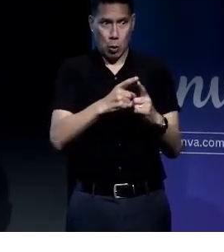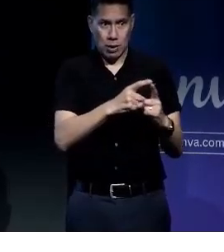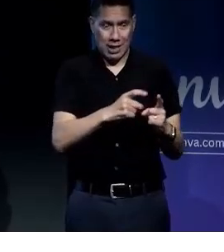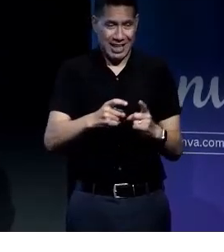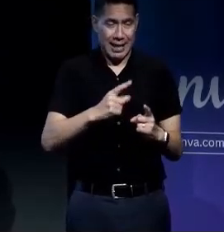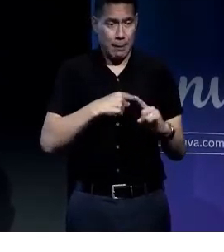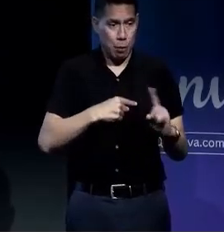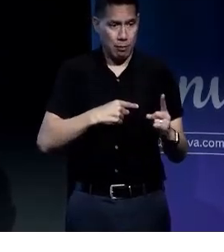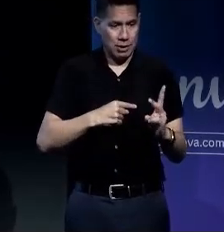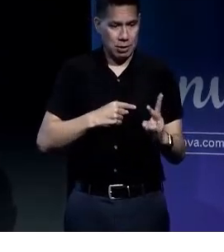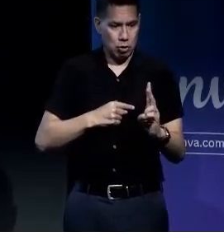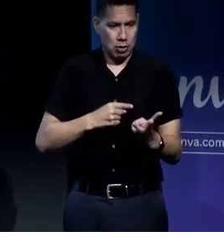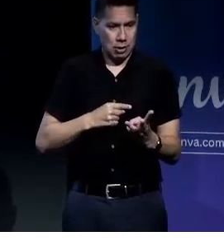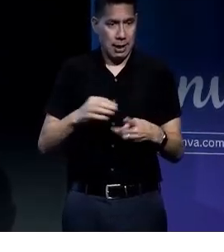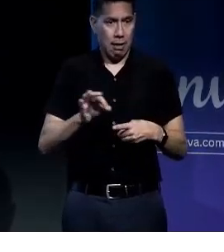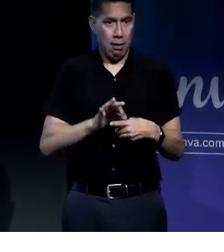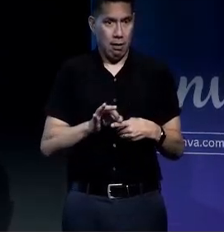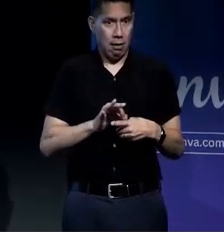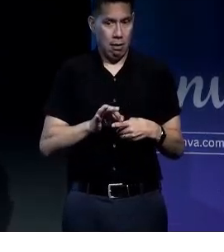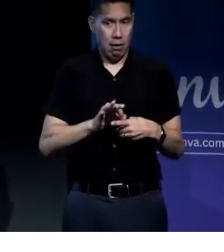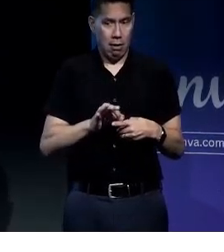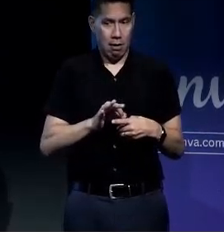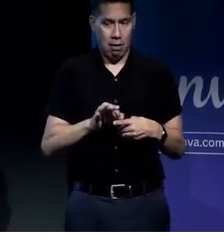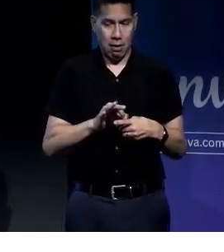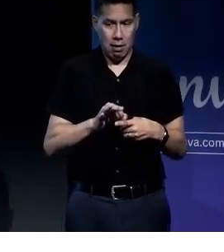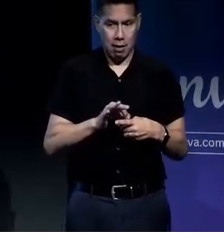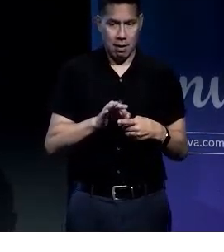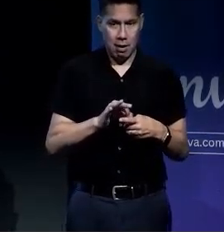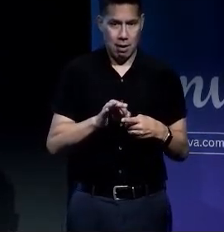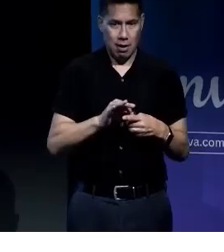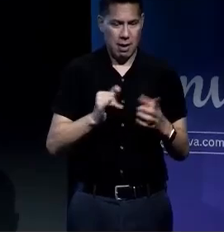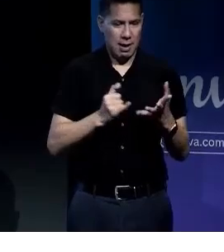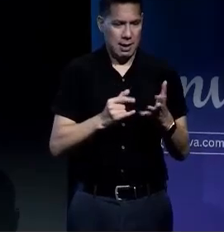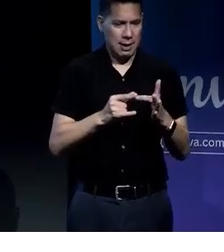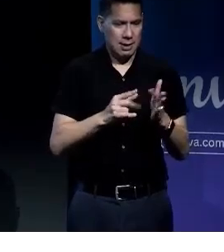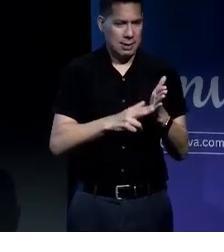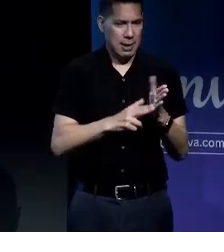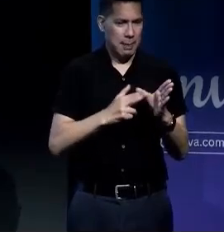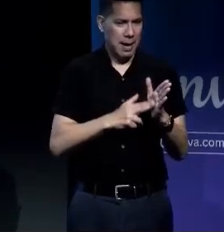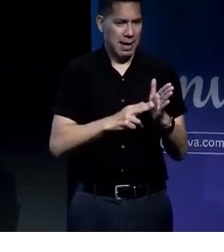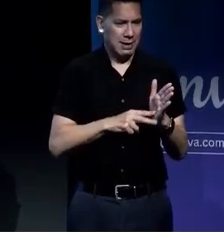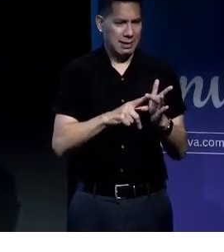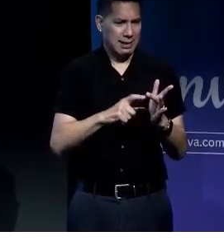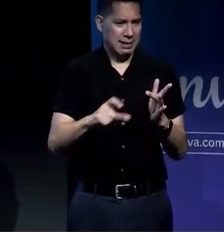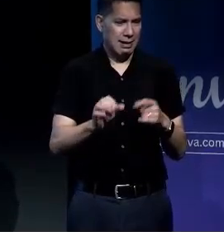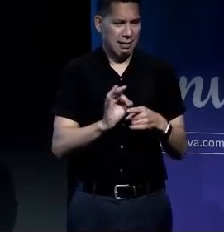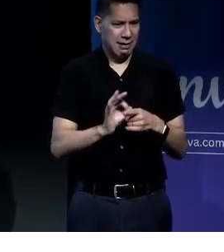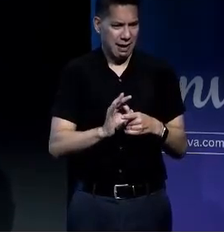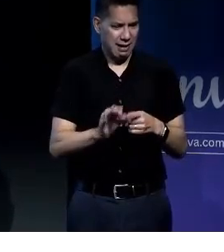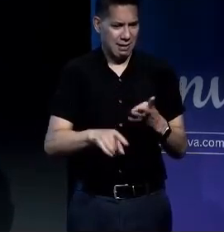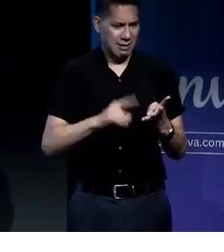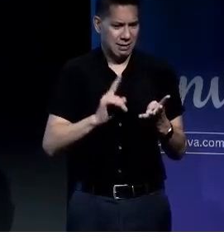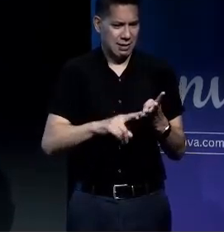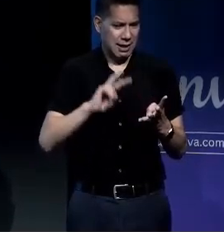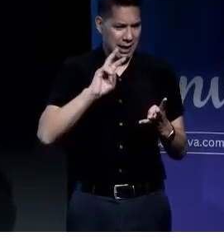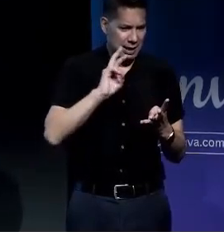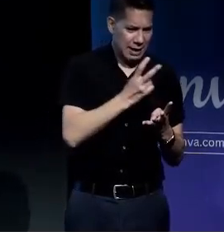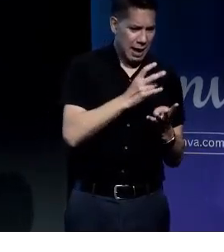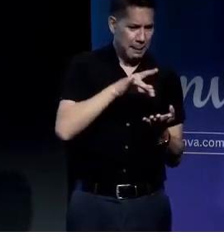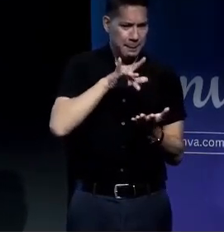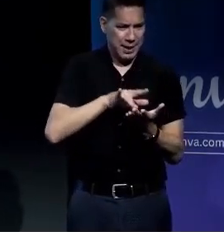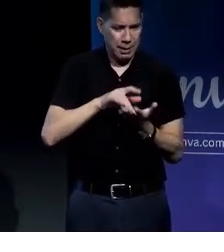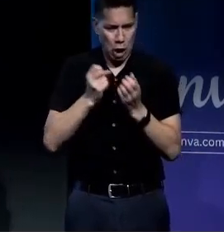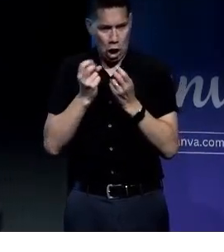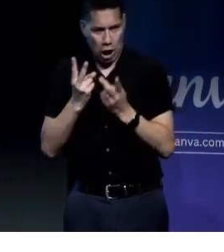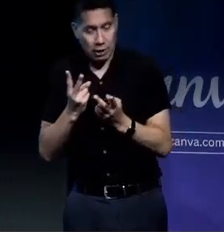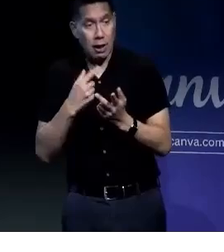colour, a secondary colour, a tertiary colour, the semantic colours, some dark mediums and lights. And then for